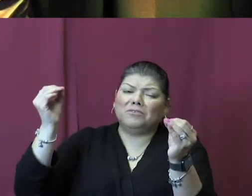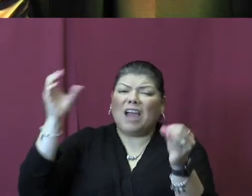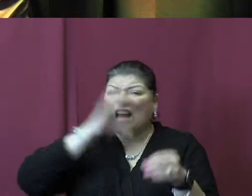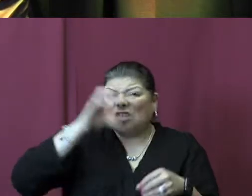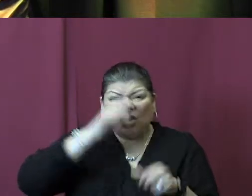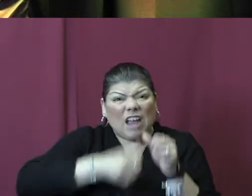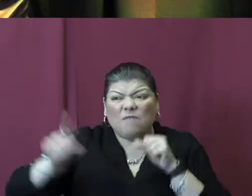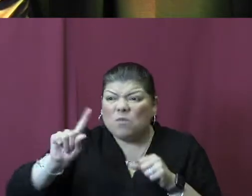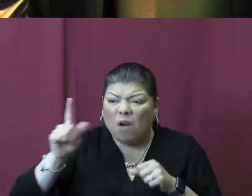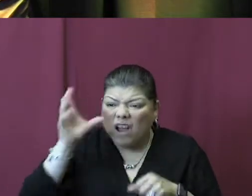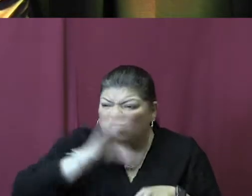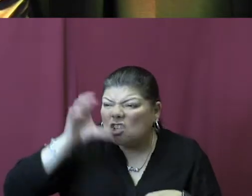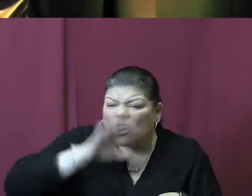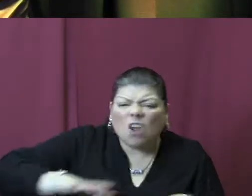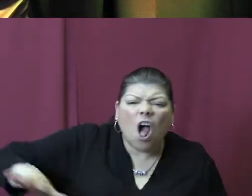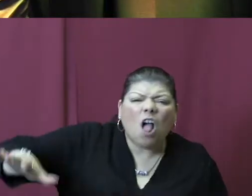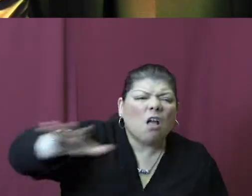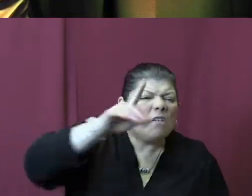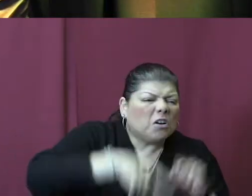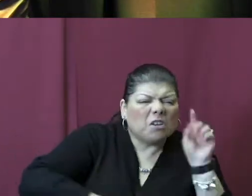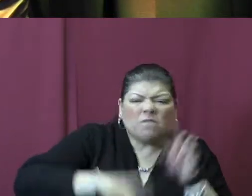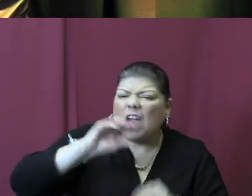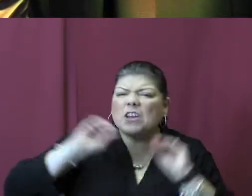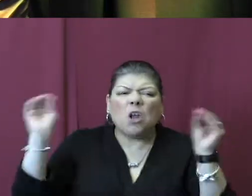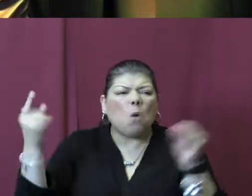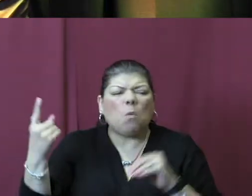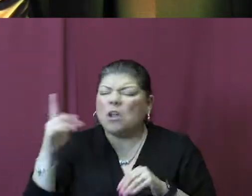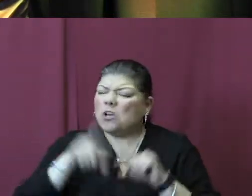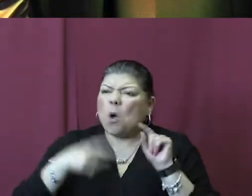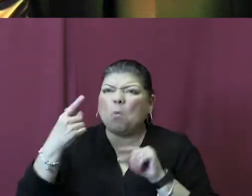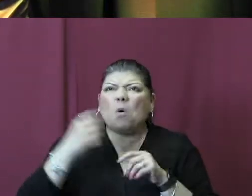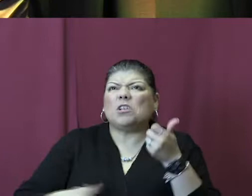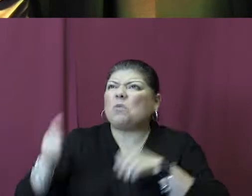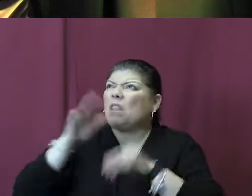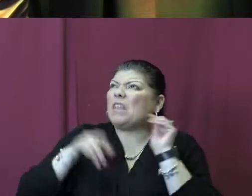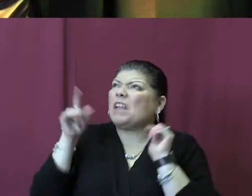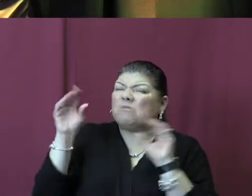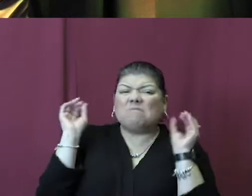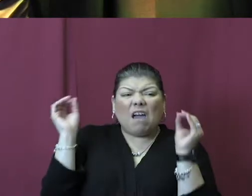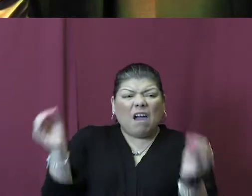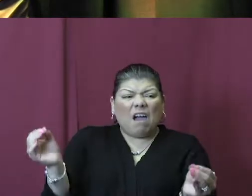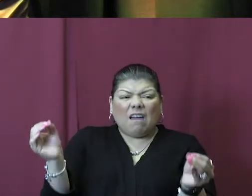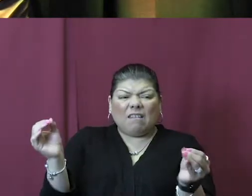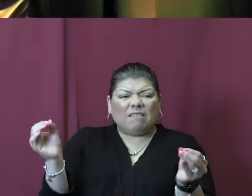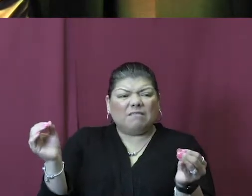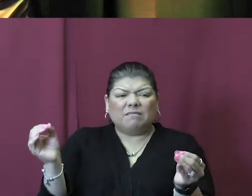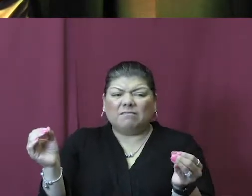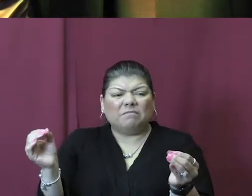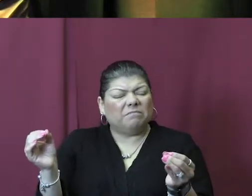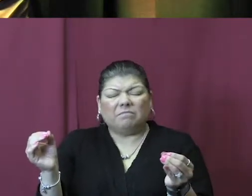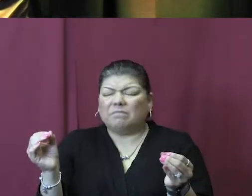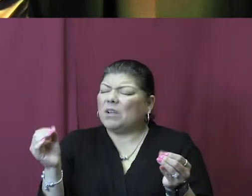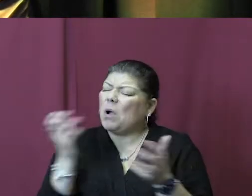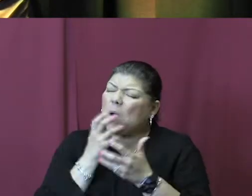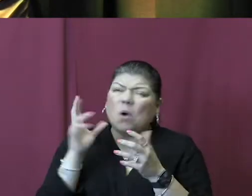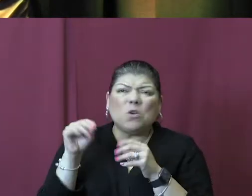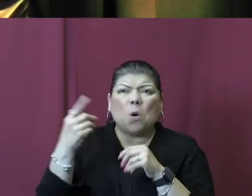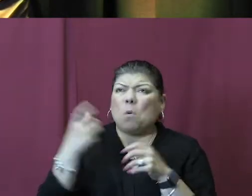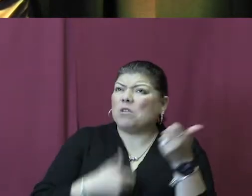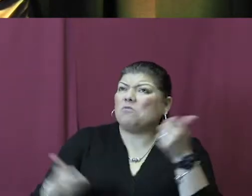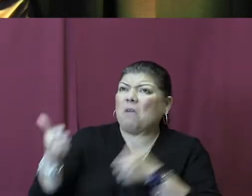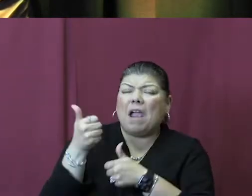Everywhere, I searched everywhere, couldn't find nobody. Nobody greater than you. Nobody greater. Yeah, nobody